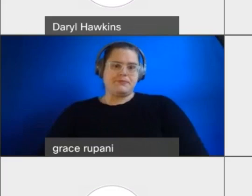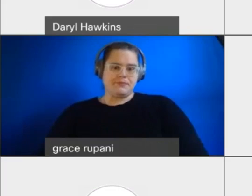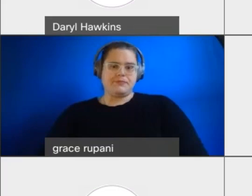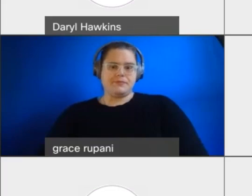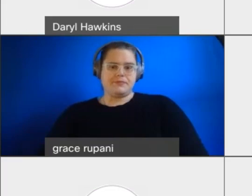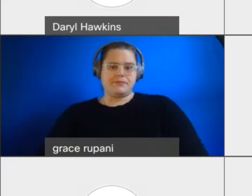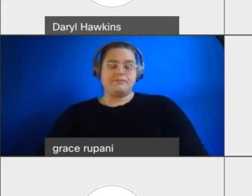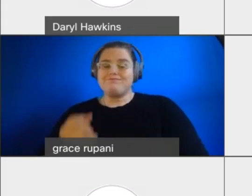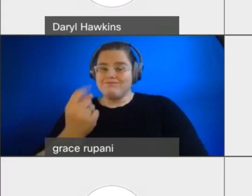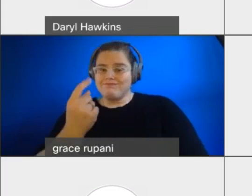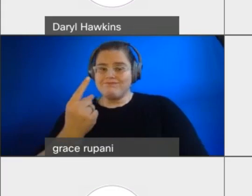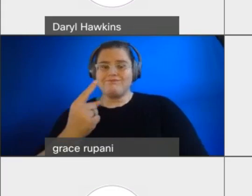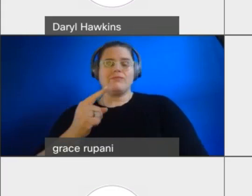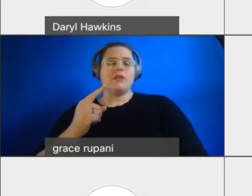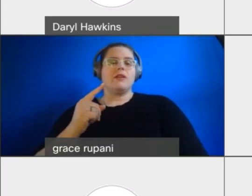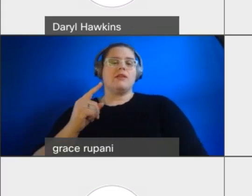Our